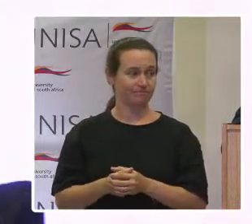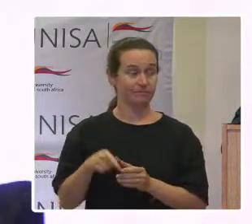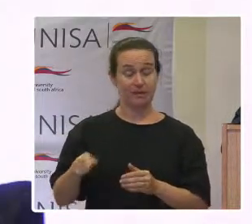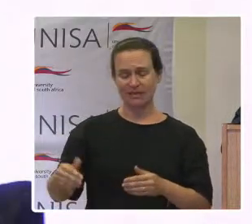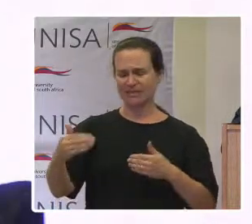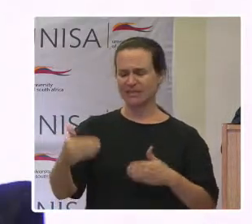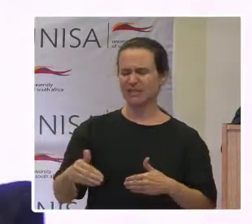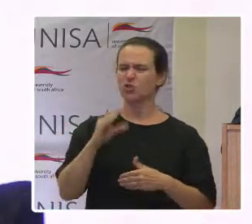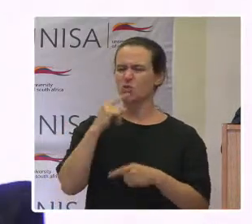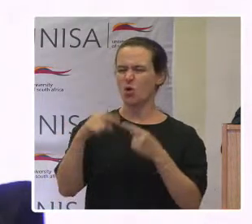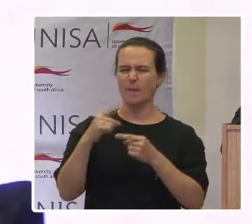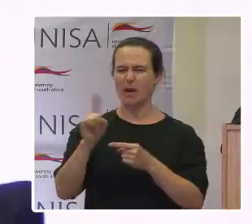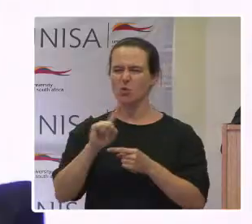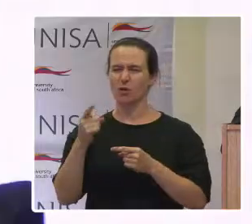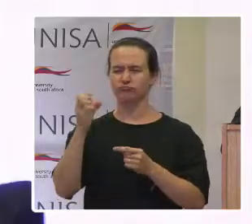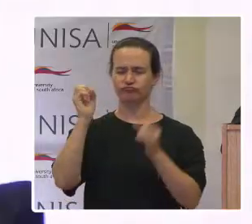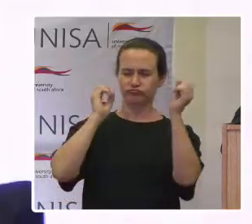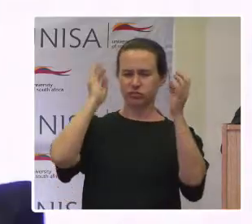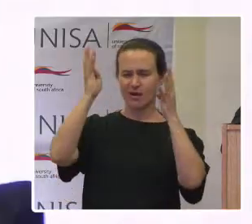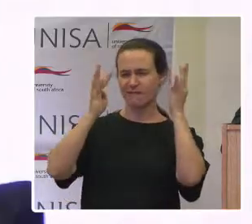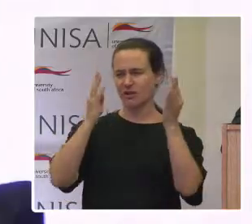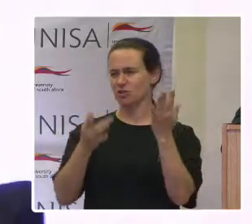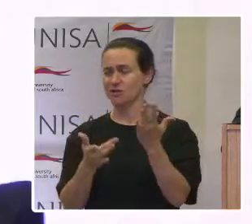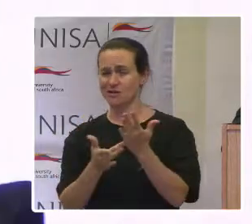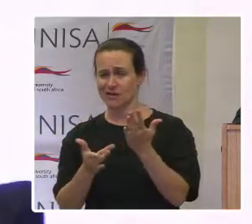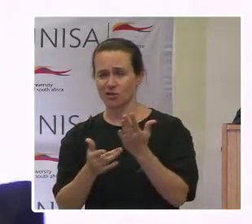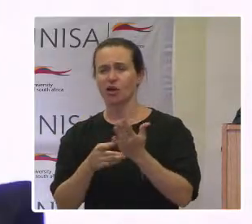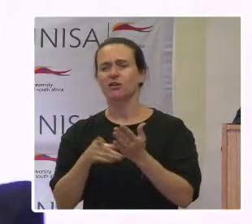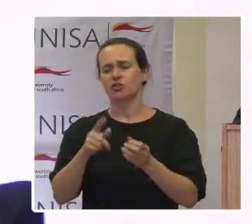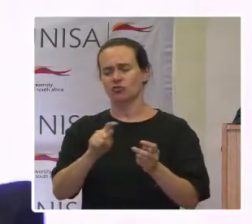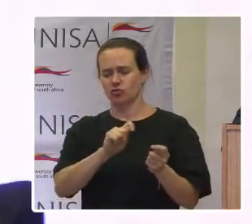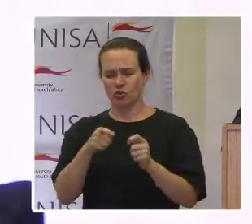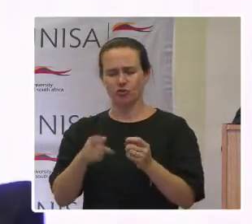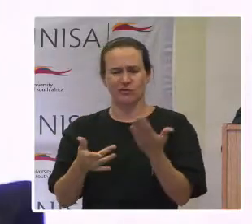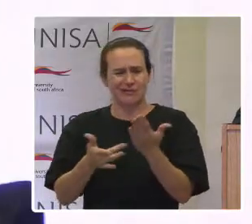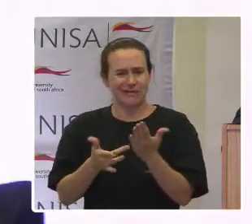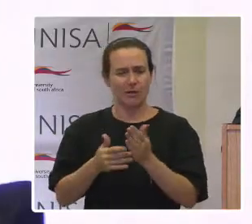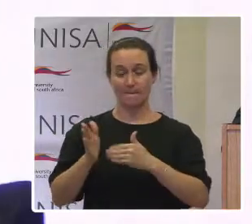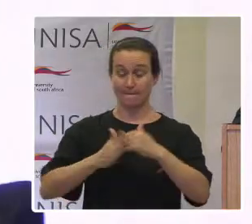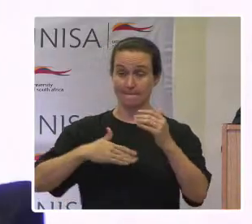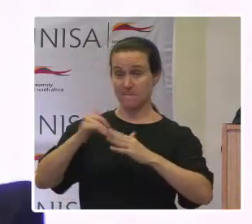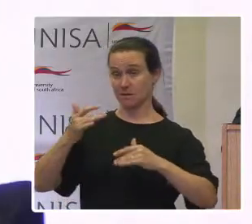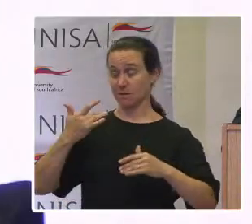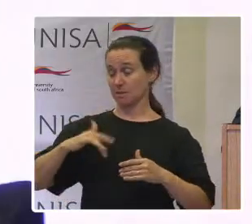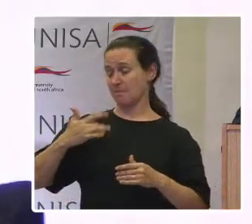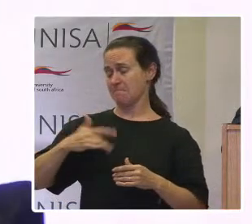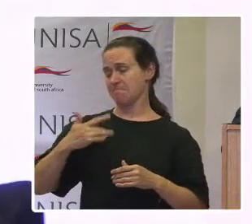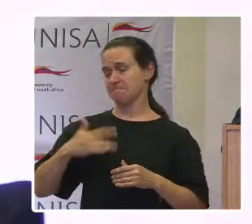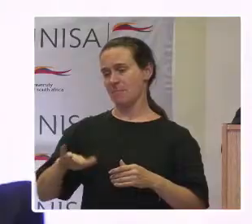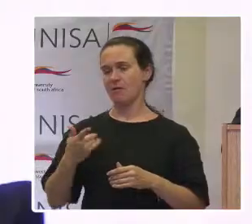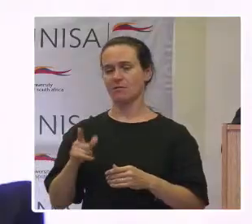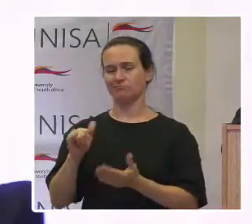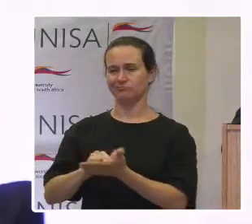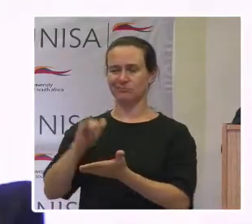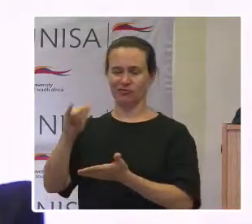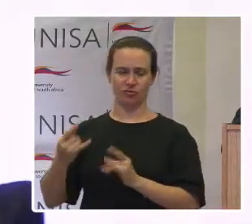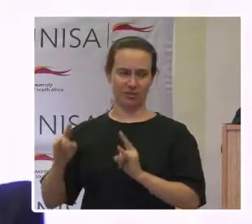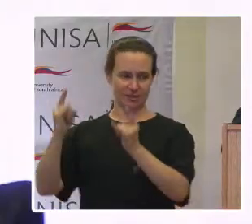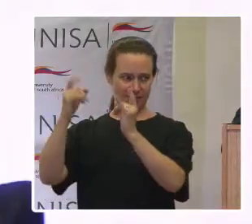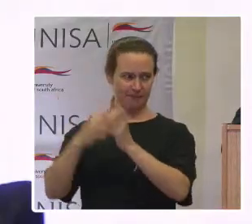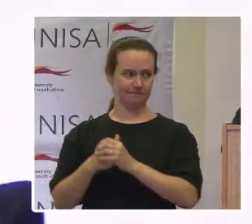at innovation, technology, and digitalization, building smart Aerotropolis, and